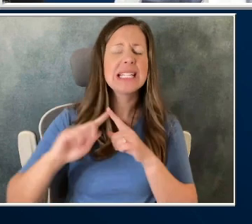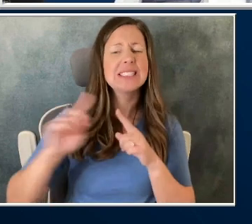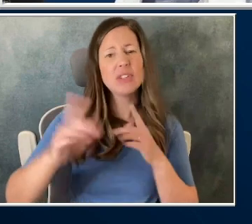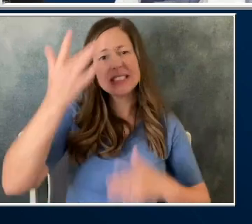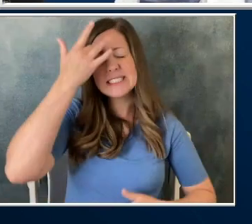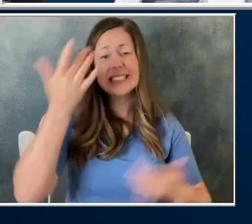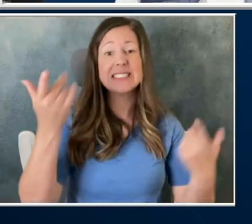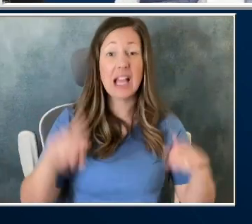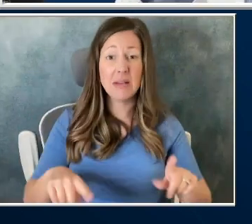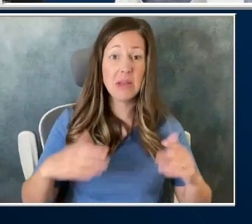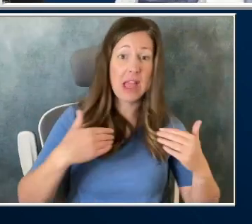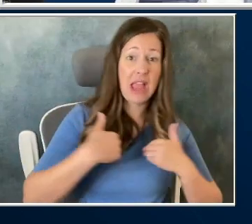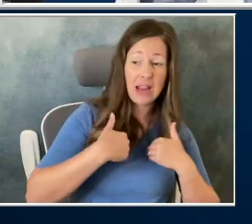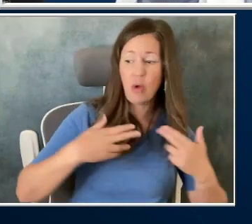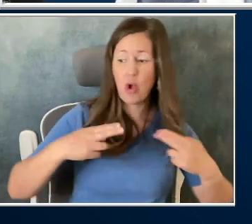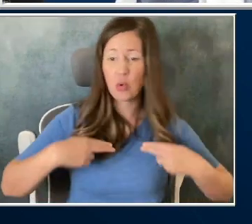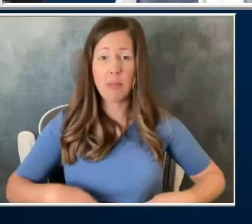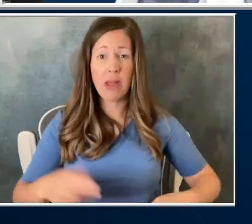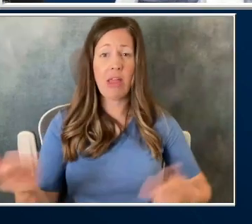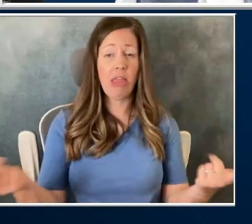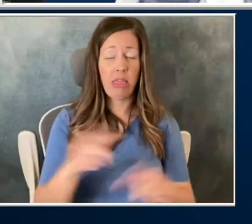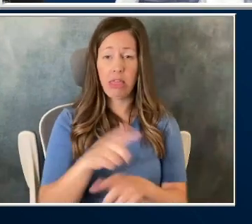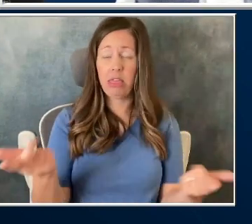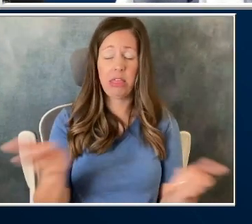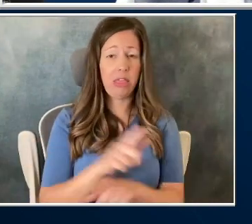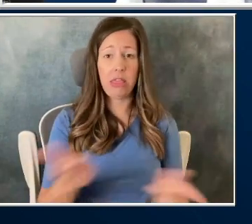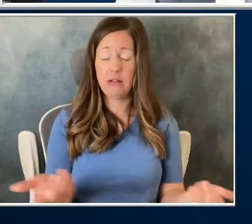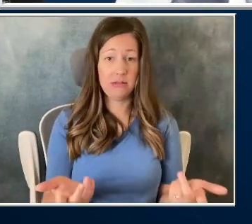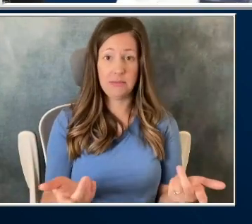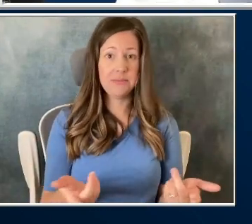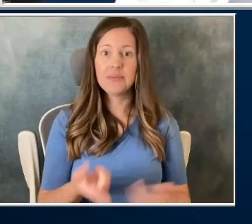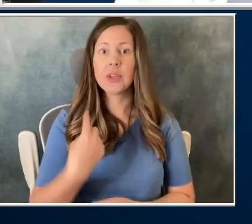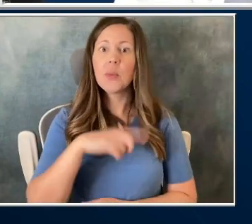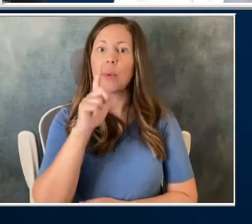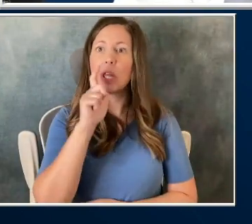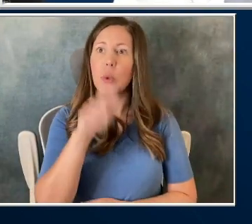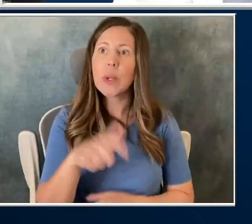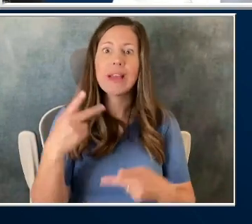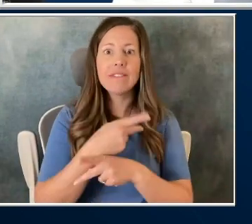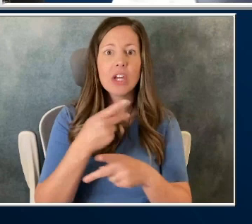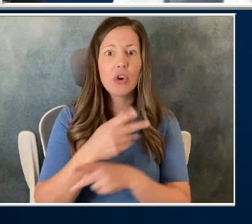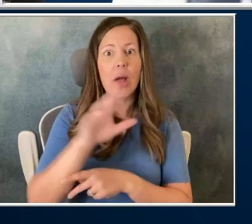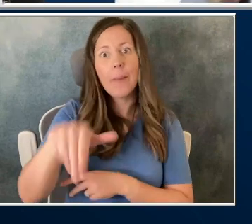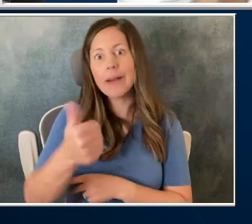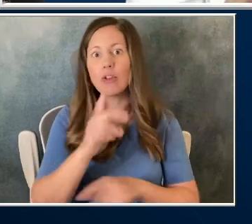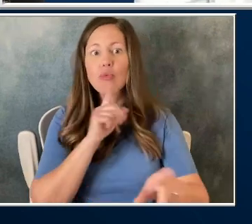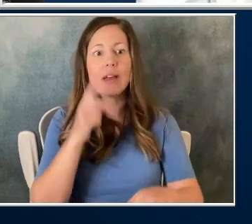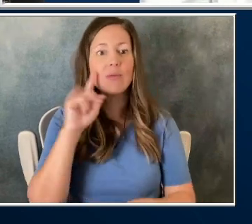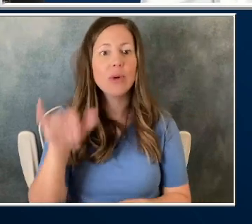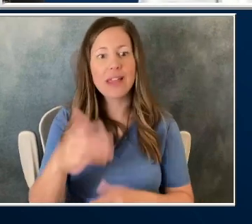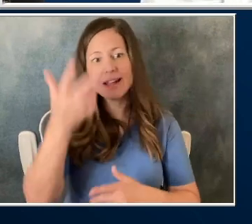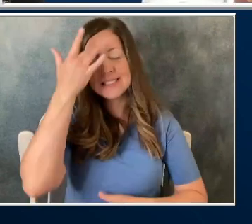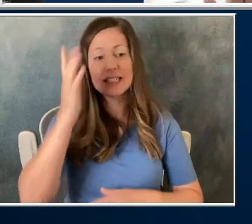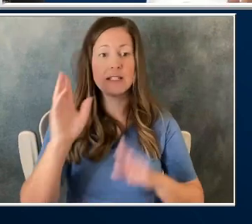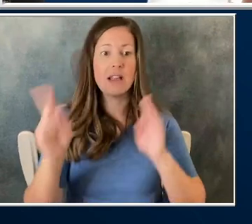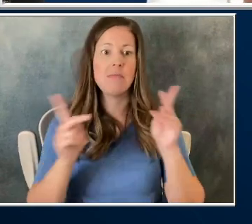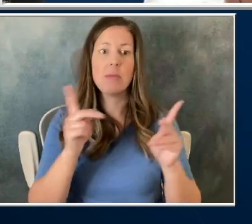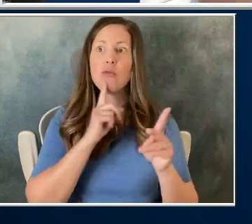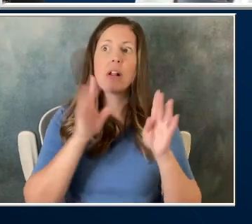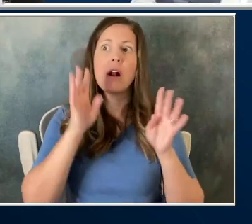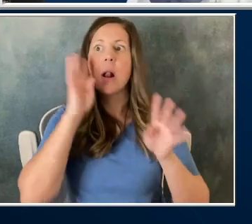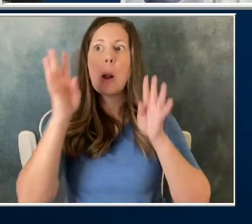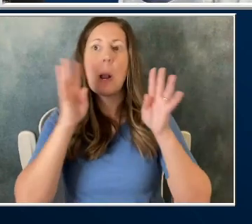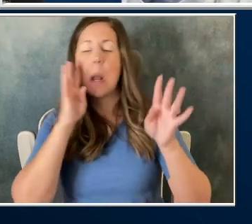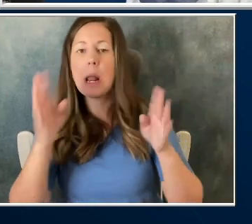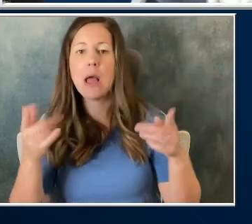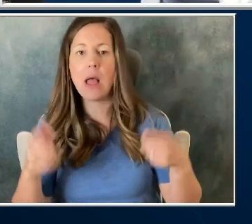we don't really have to make up another solution for this bad disease. Correct. And when people are tempted to do that, and I think we should know the truth, and